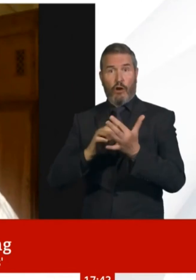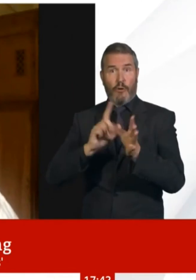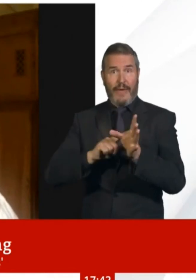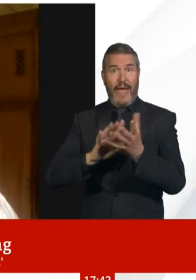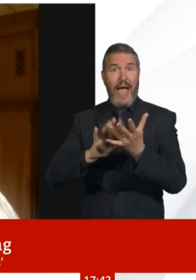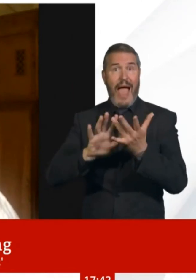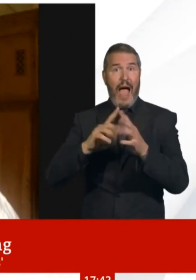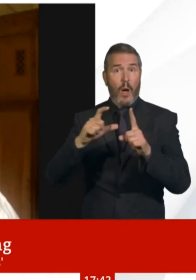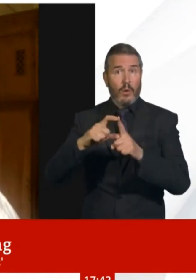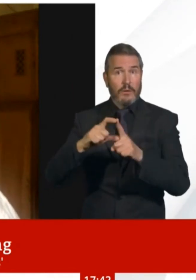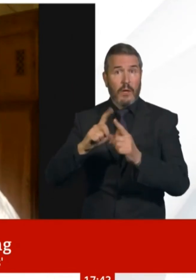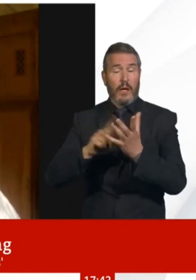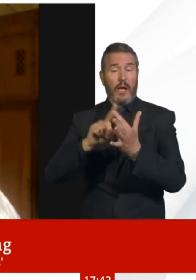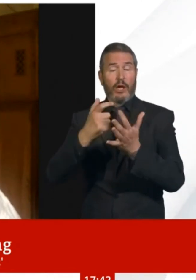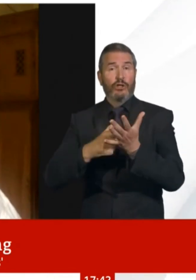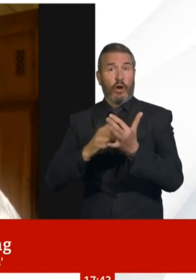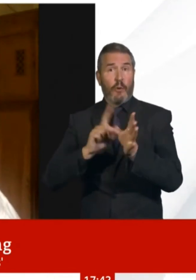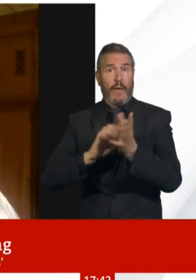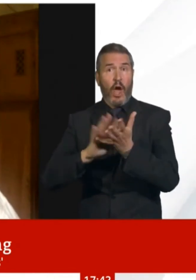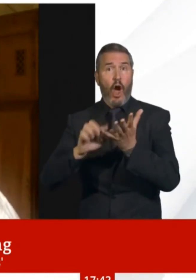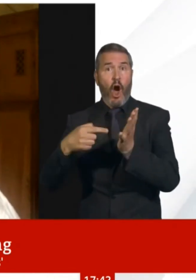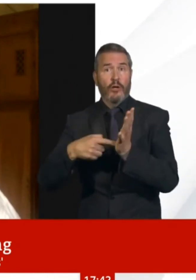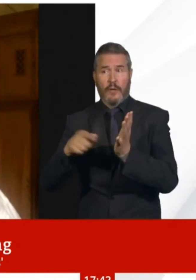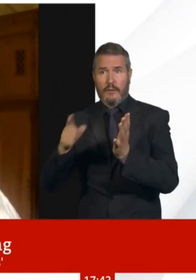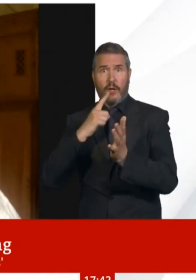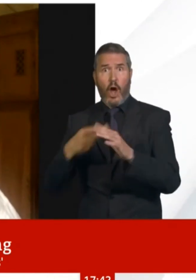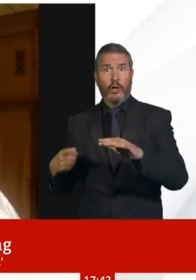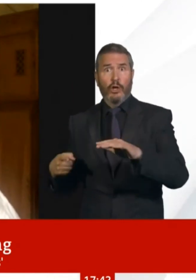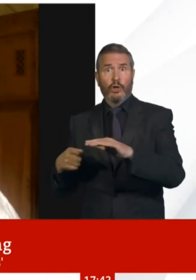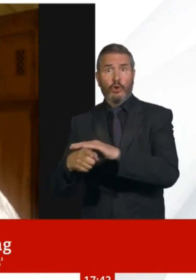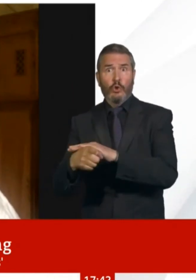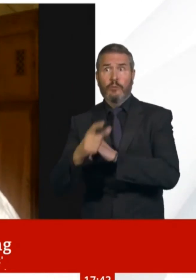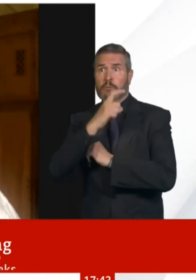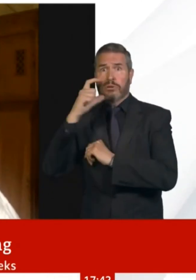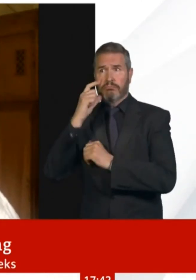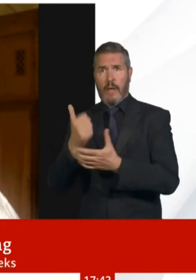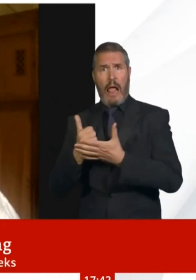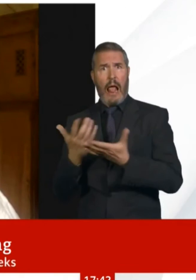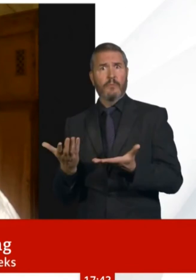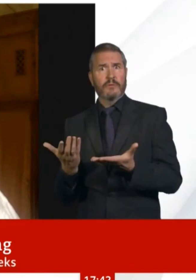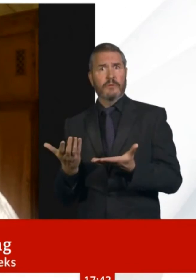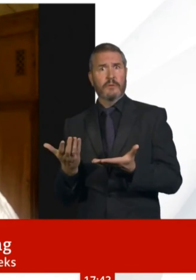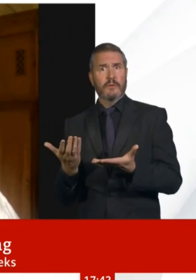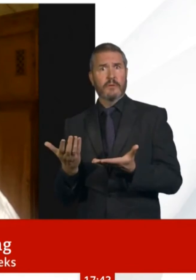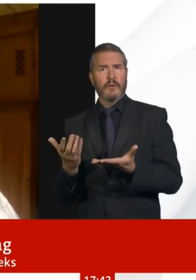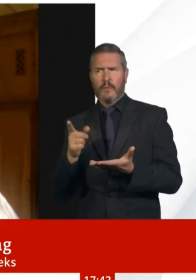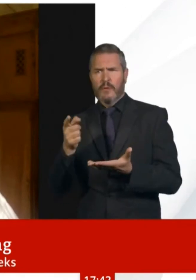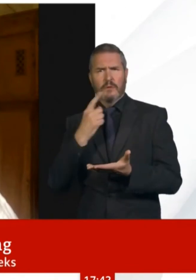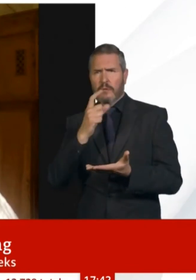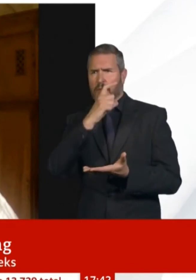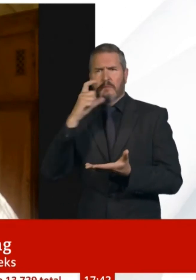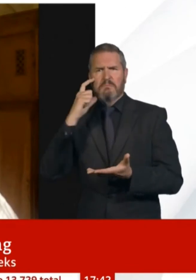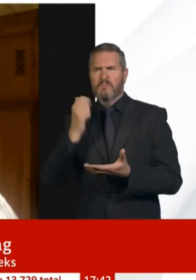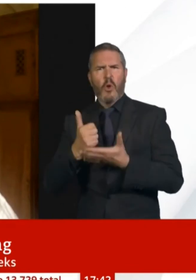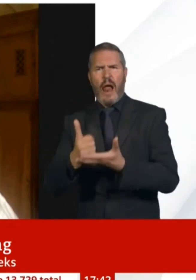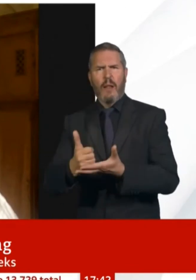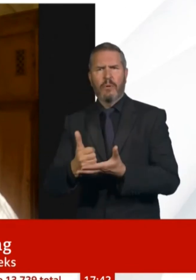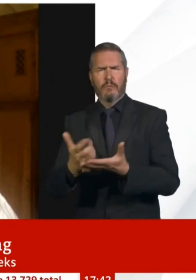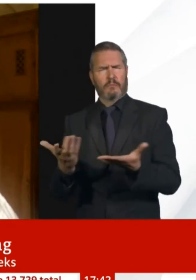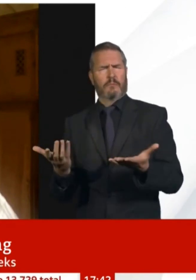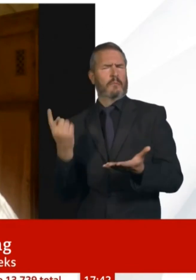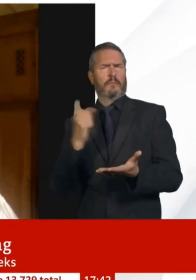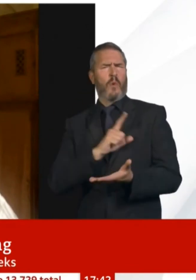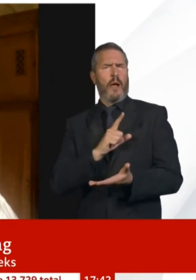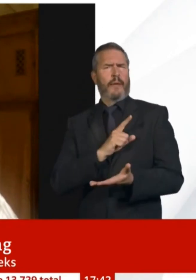Hunt, who says they may reduce the spread on London Underground when people get back to work after lockdown. Specifically, can we ask, when the